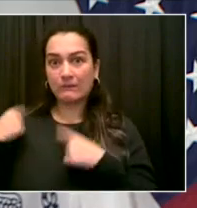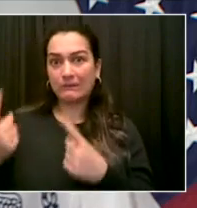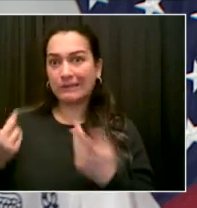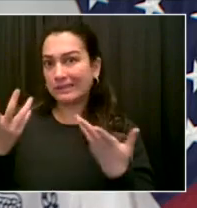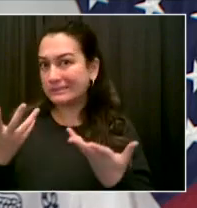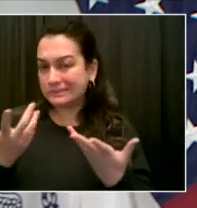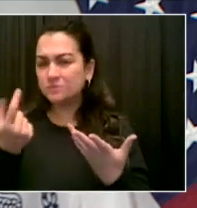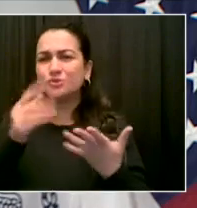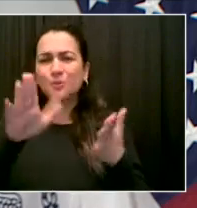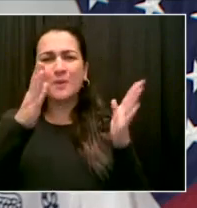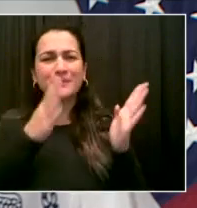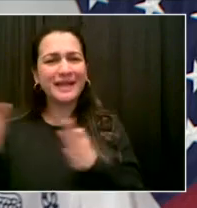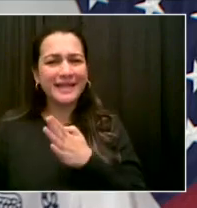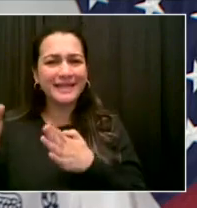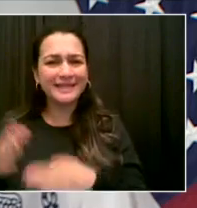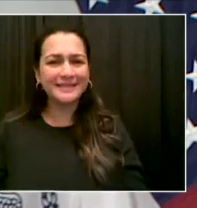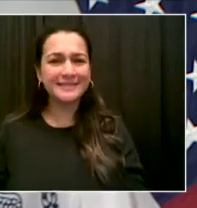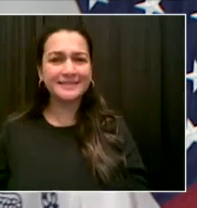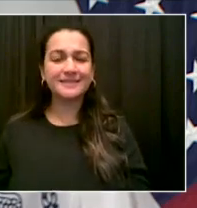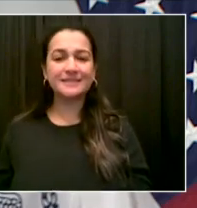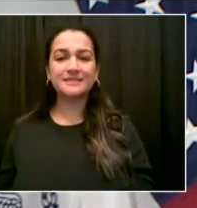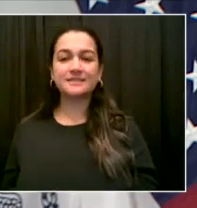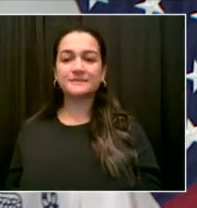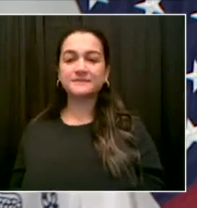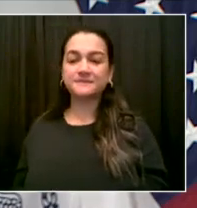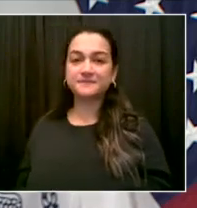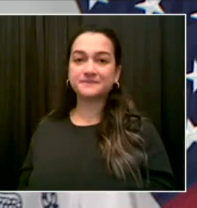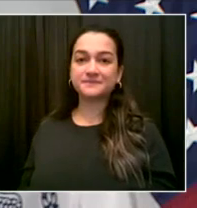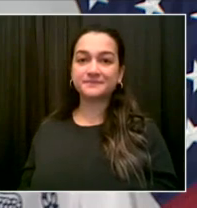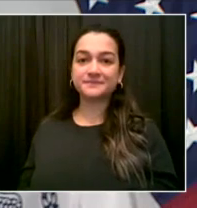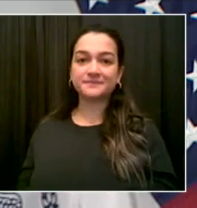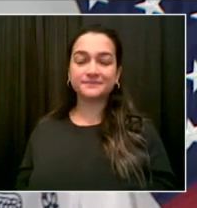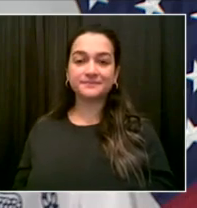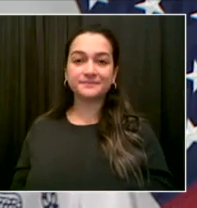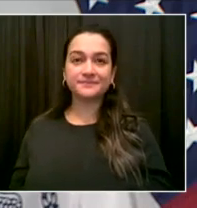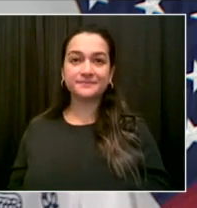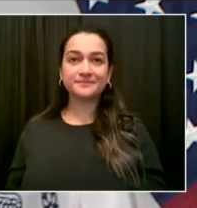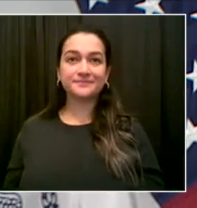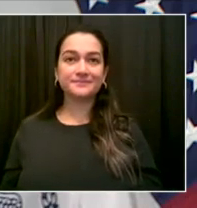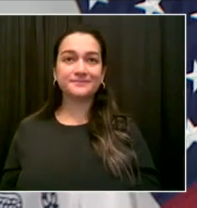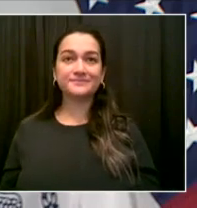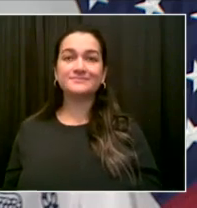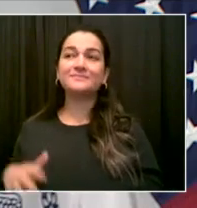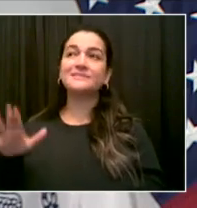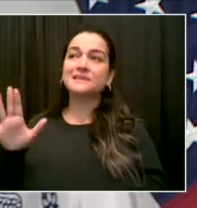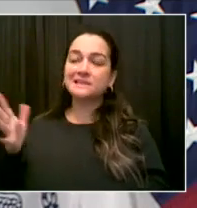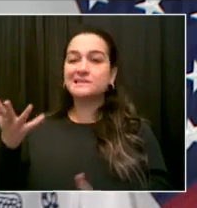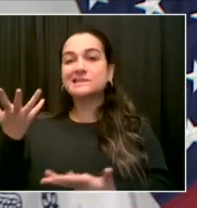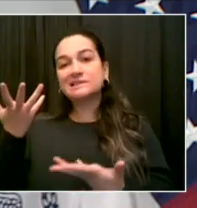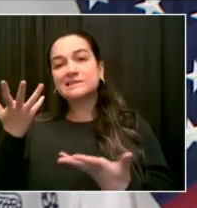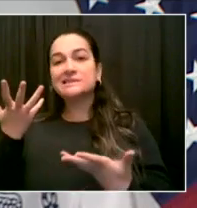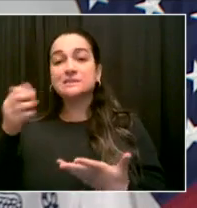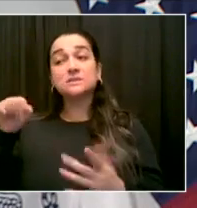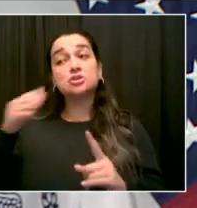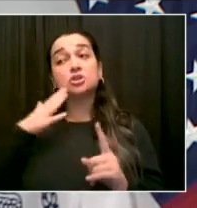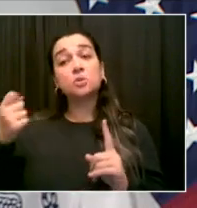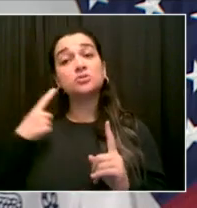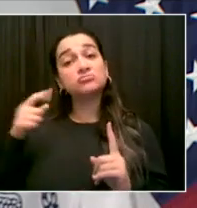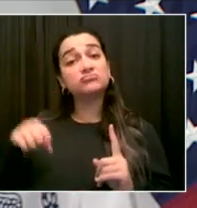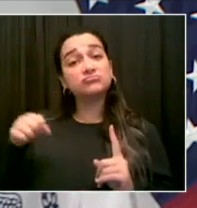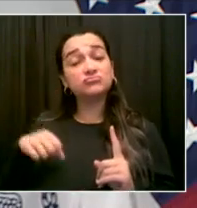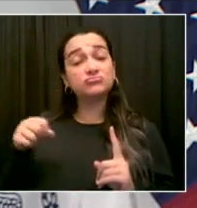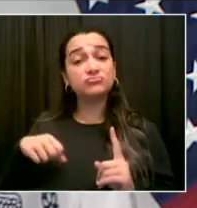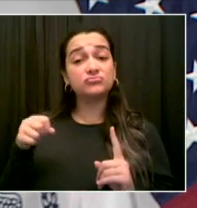homeless pattern as soon as subways go back to 24/7? Yeah, Andrew, it's a great question. I just want to affirm to you, we have been doing